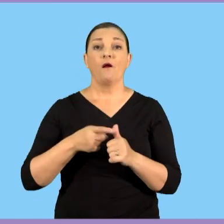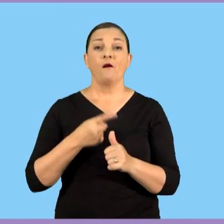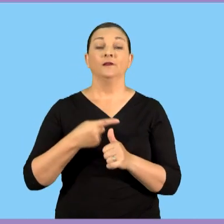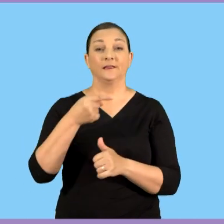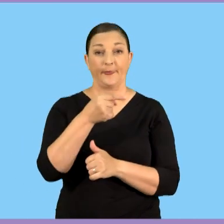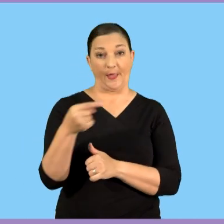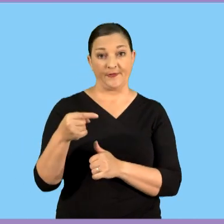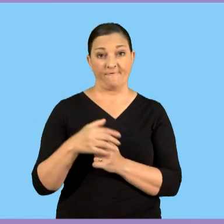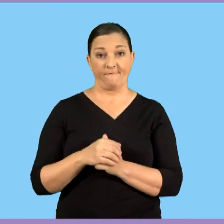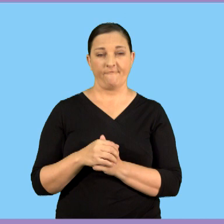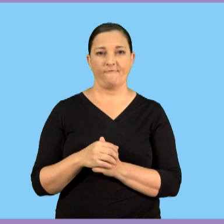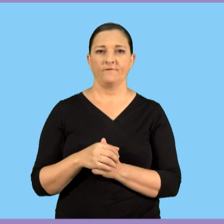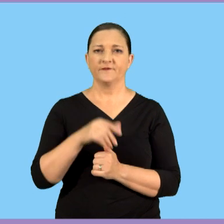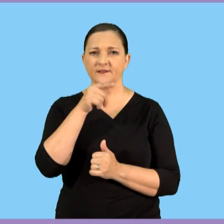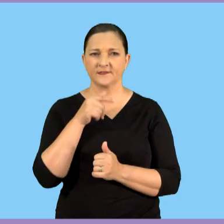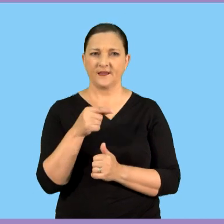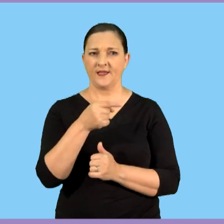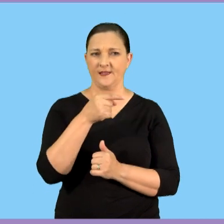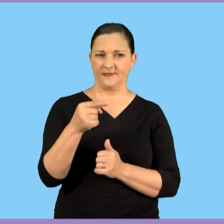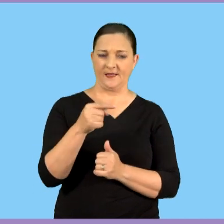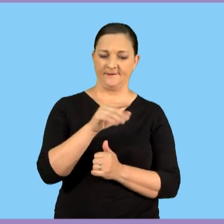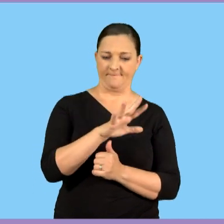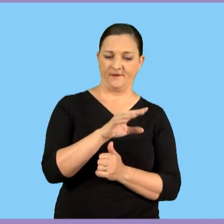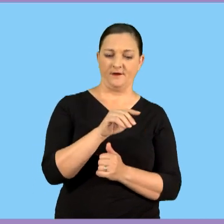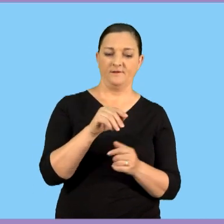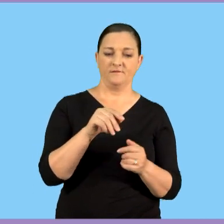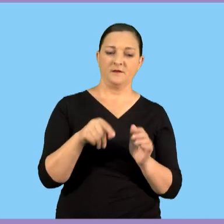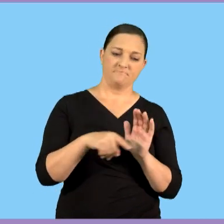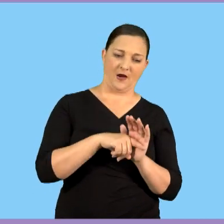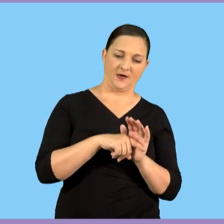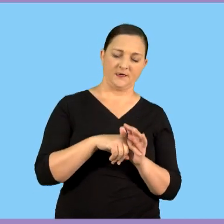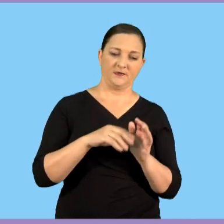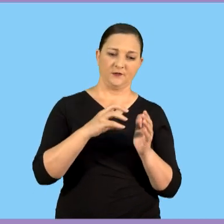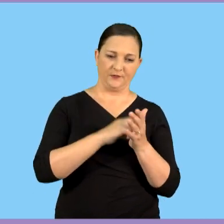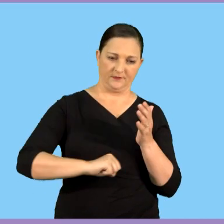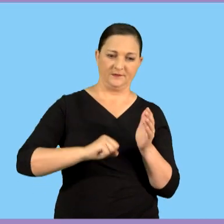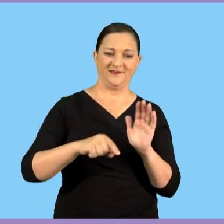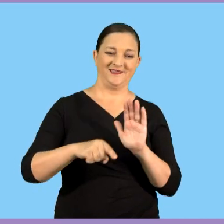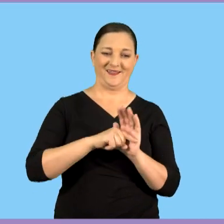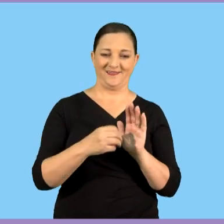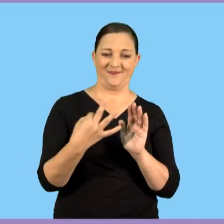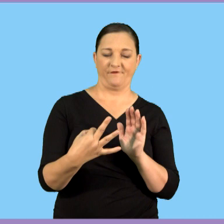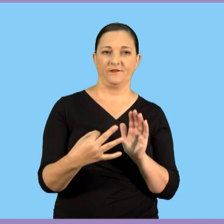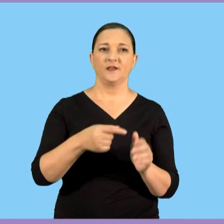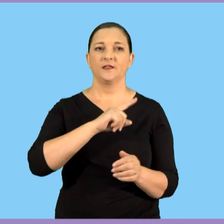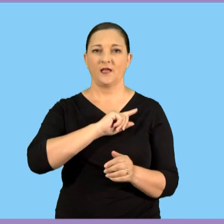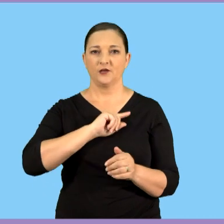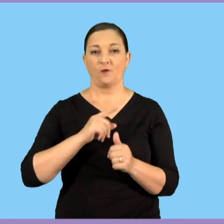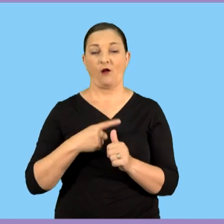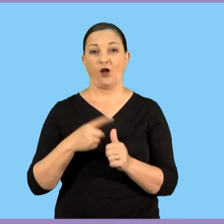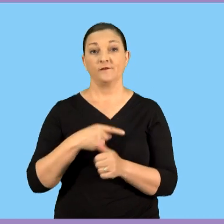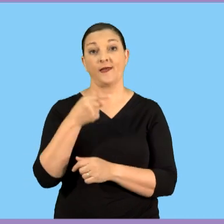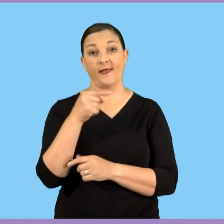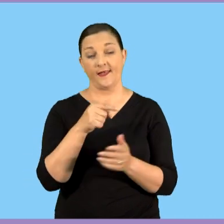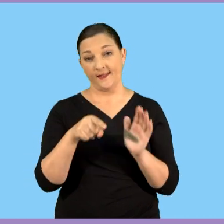to be negative. So when we say negative 5 minus negative 3, then my answer is going to be there a